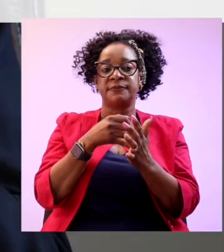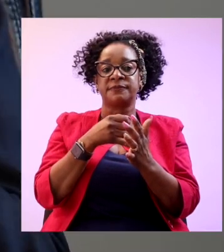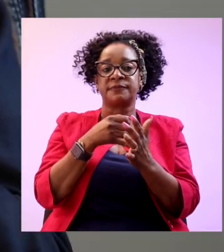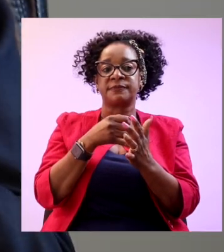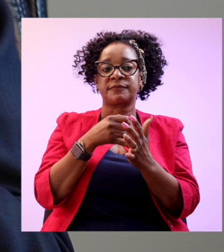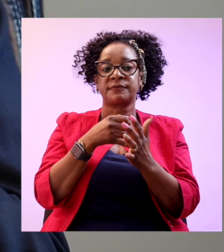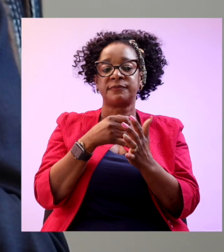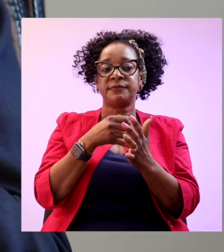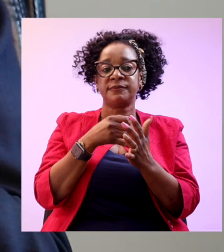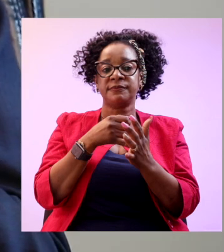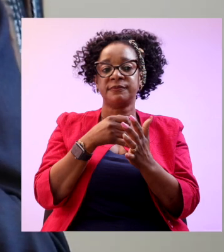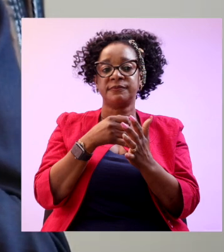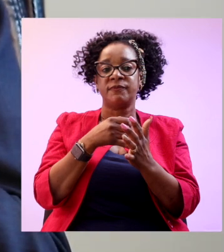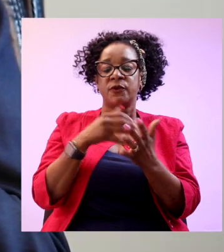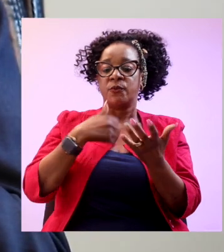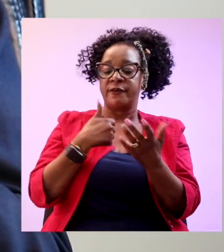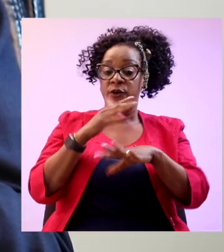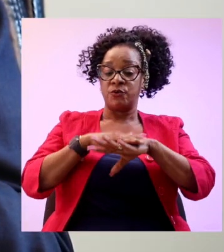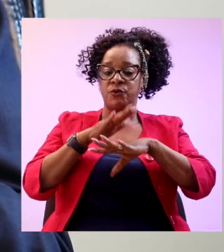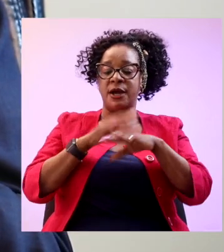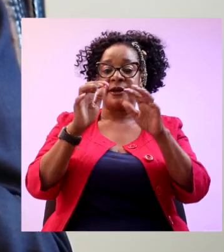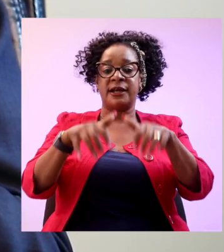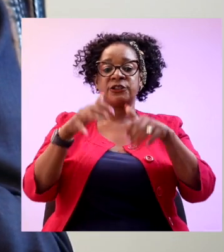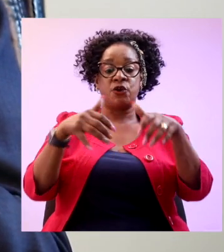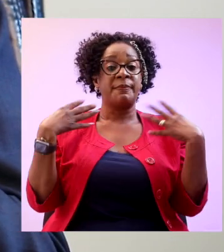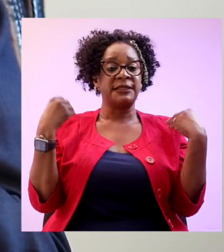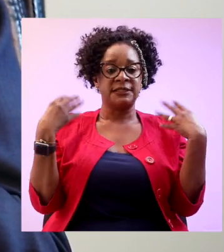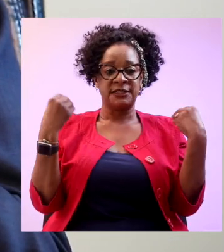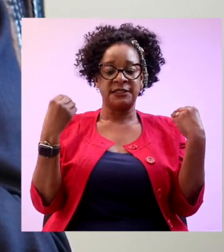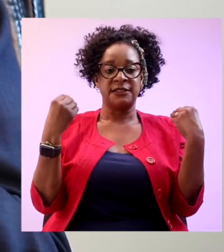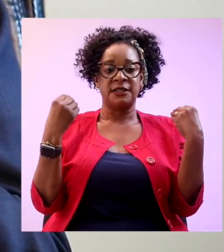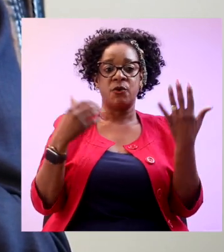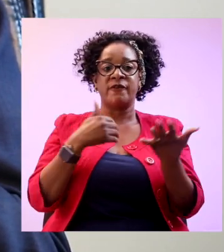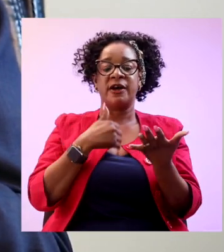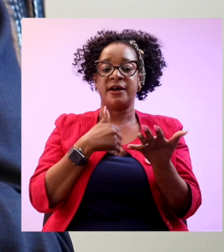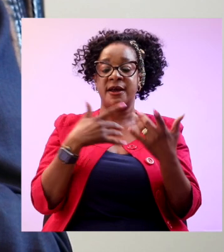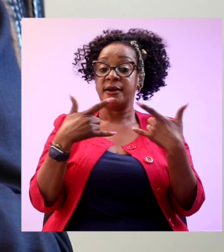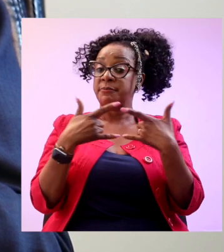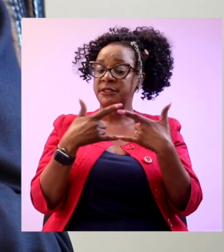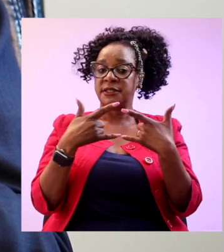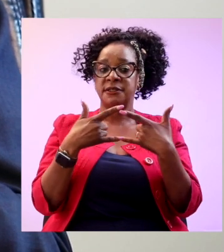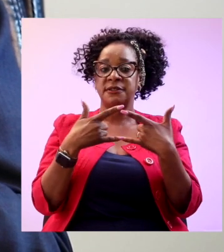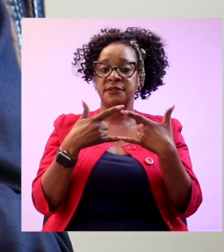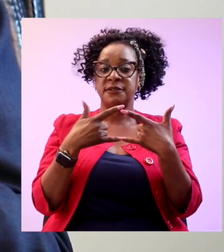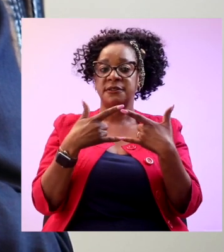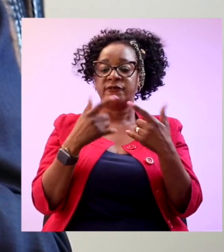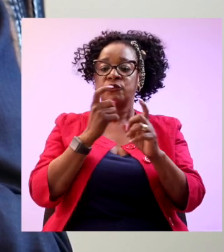has been a gap in terms of good agricultural practices, and there were gaps in terms